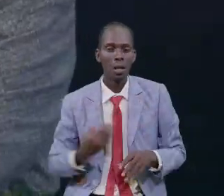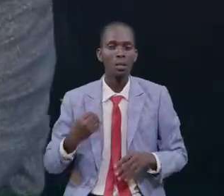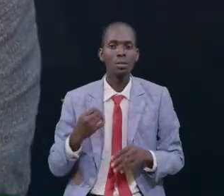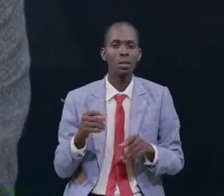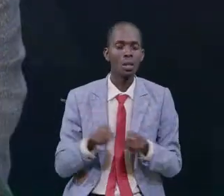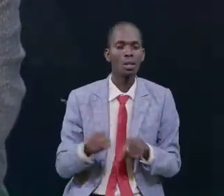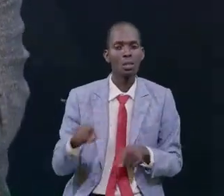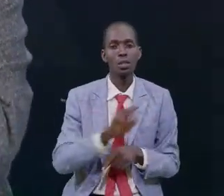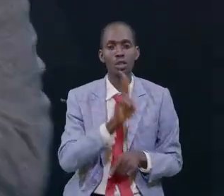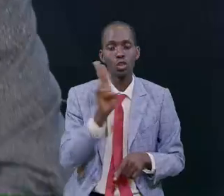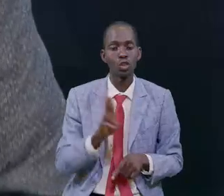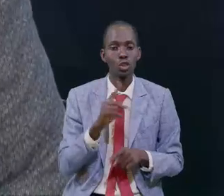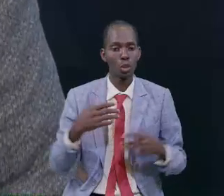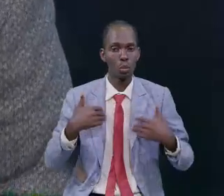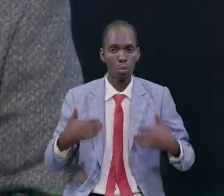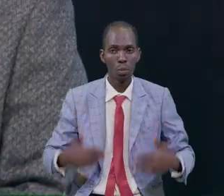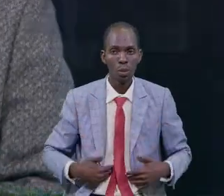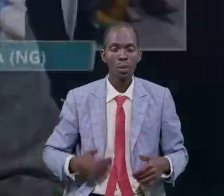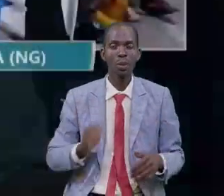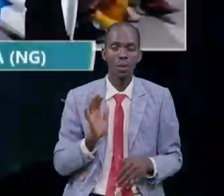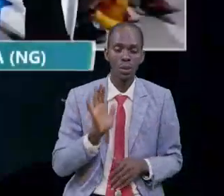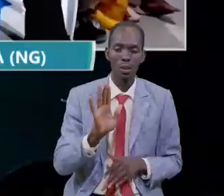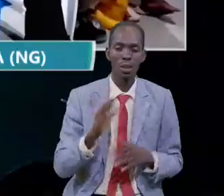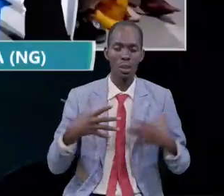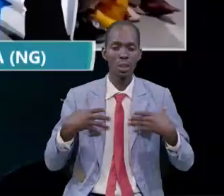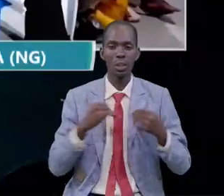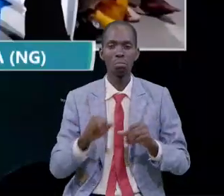their healing continued.